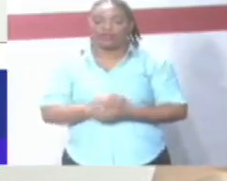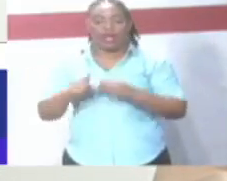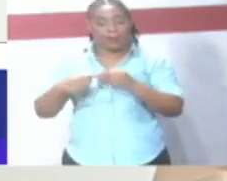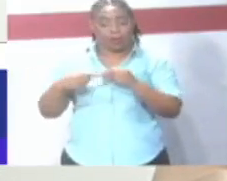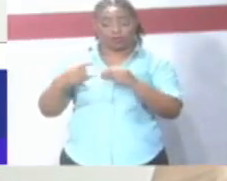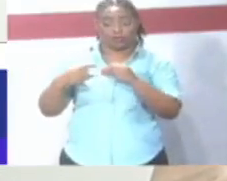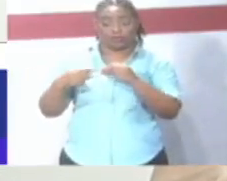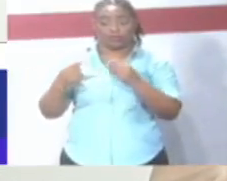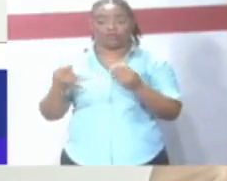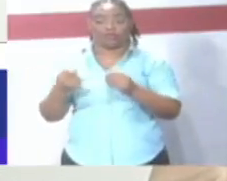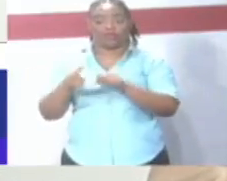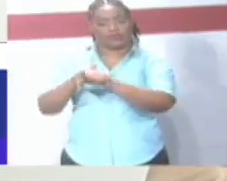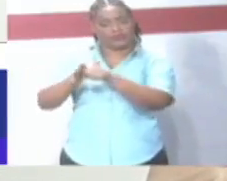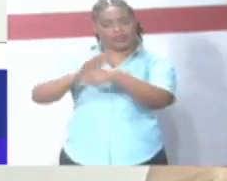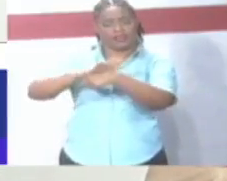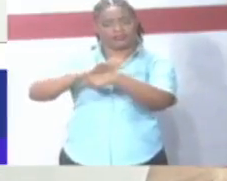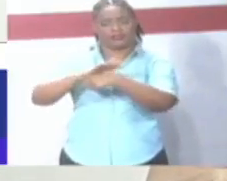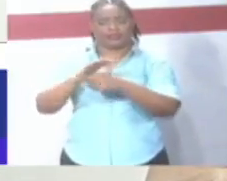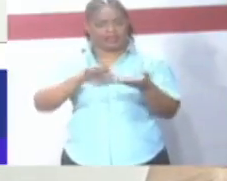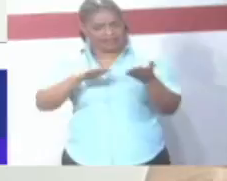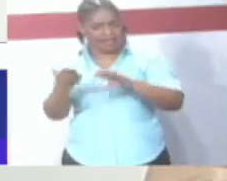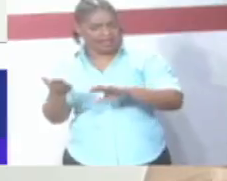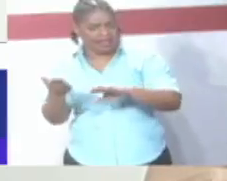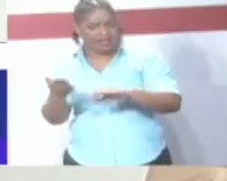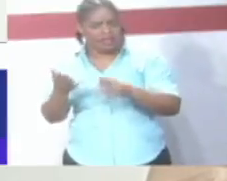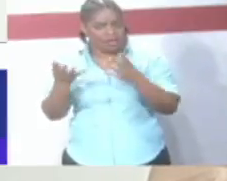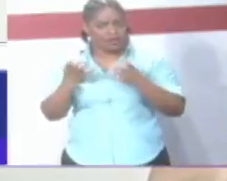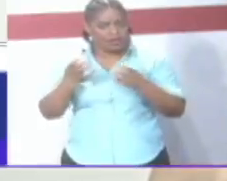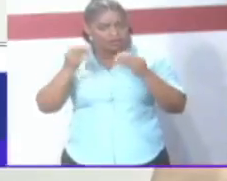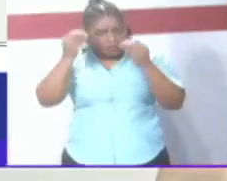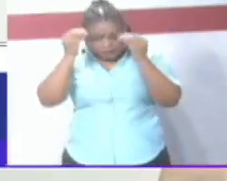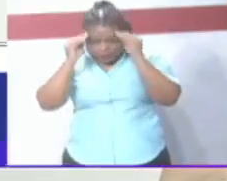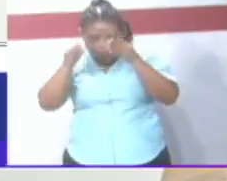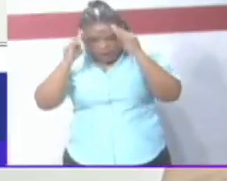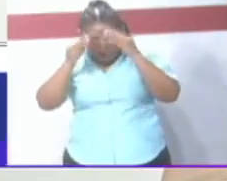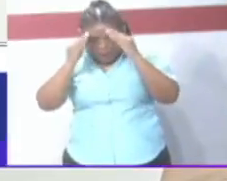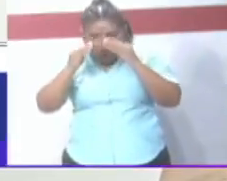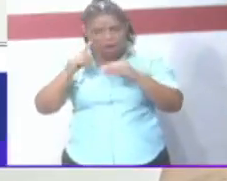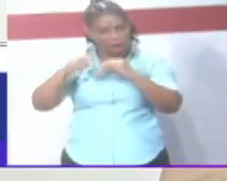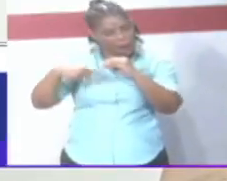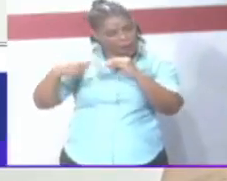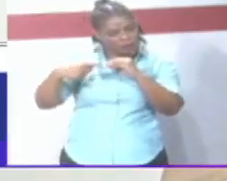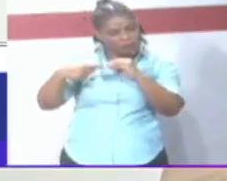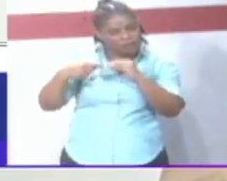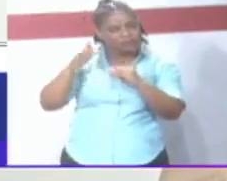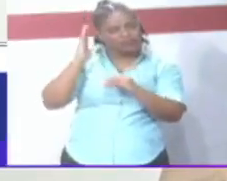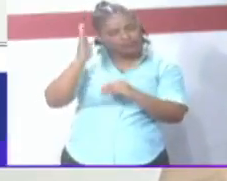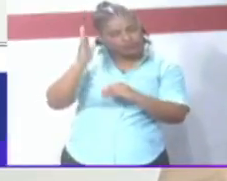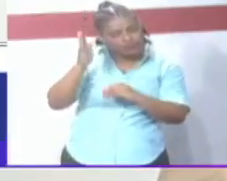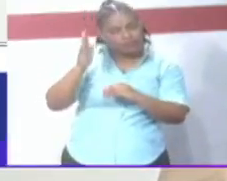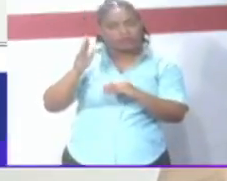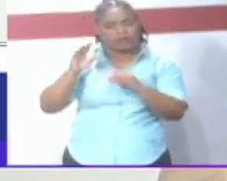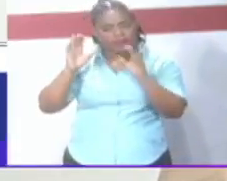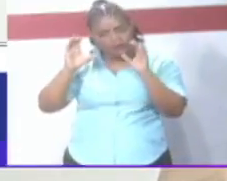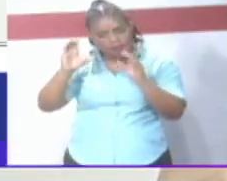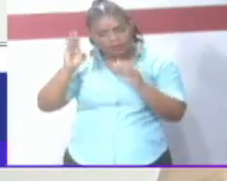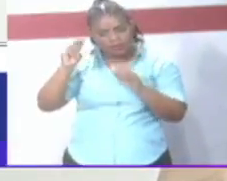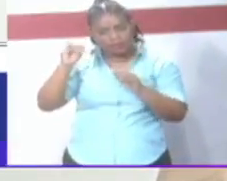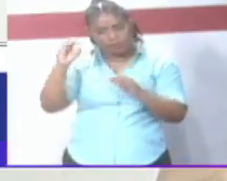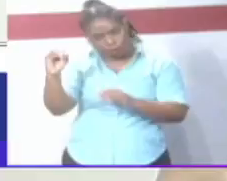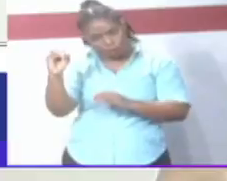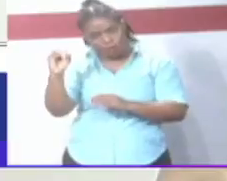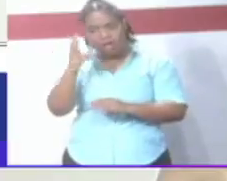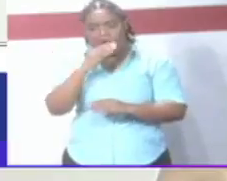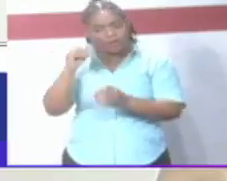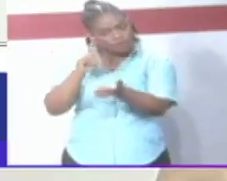refer to both the comments of the Chief Medical Officer and Dr. Hines. There is nothing more useful that I could